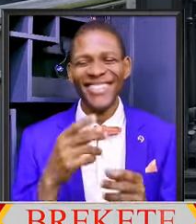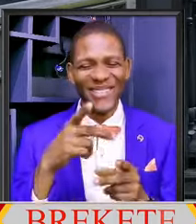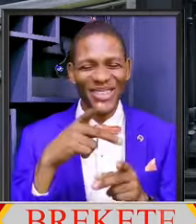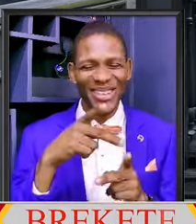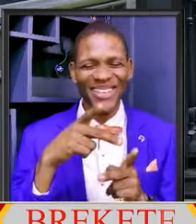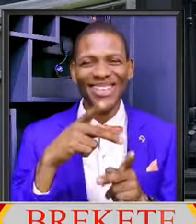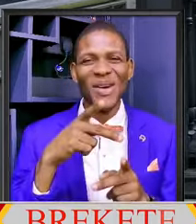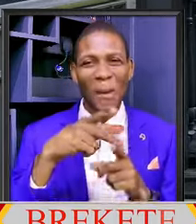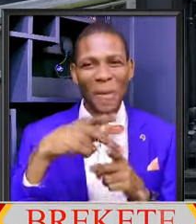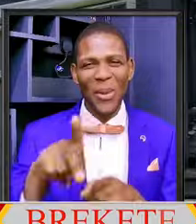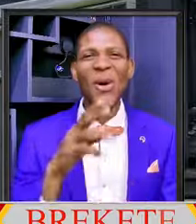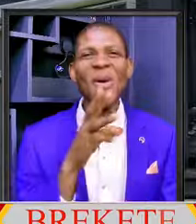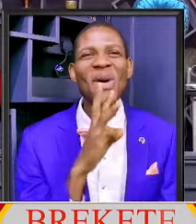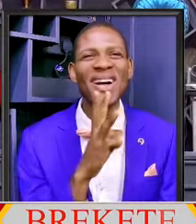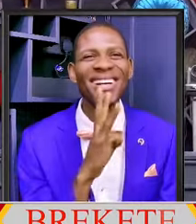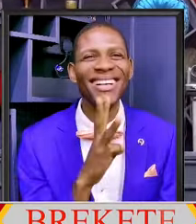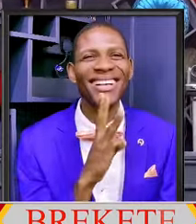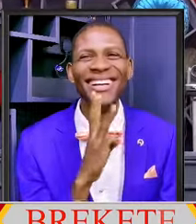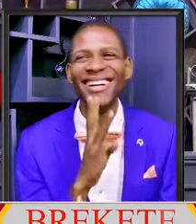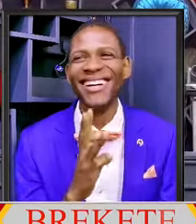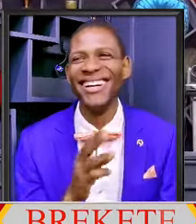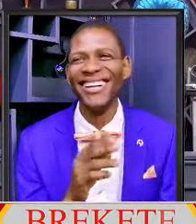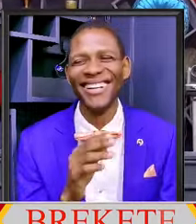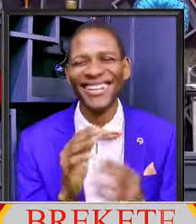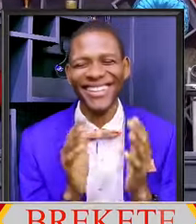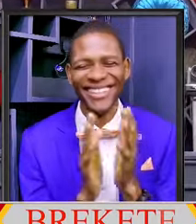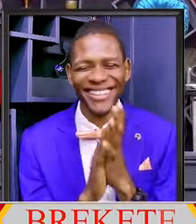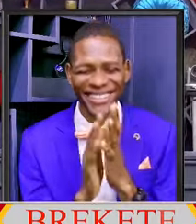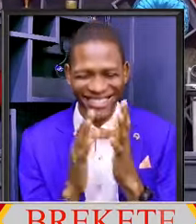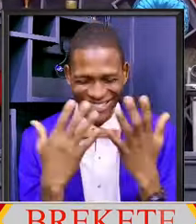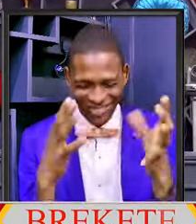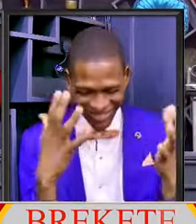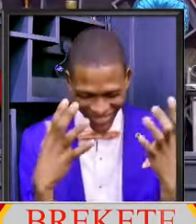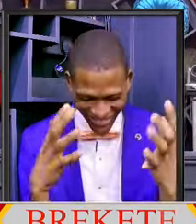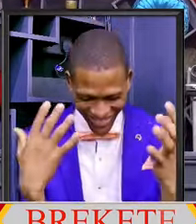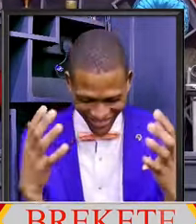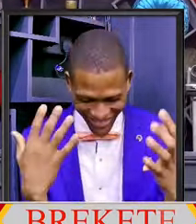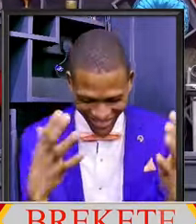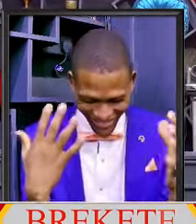Pure water. Let's appreciate. Go on.